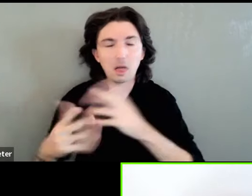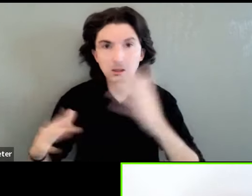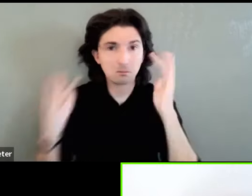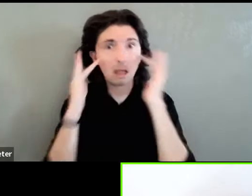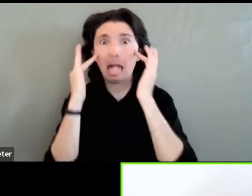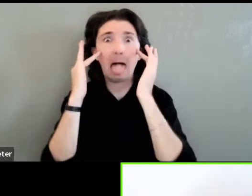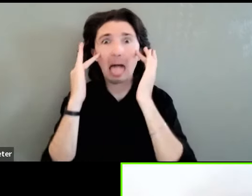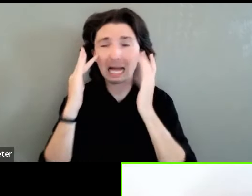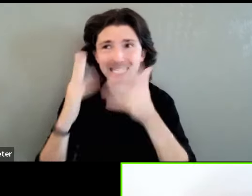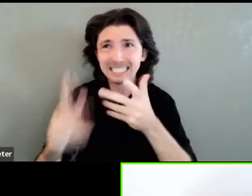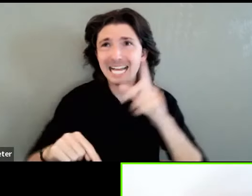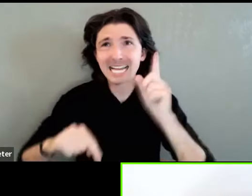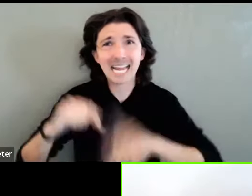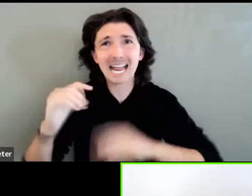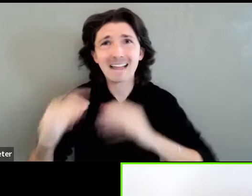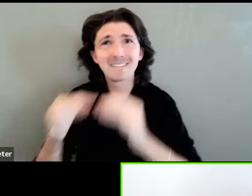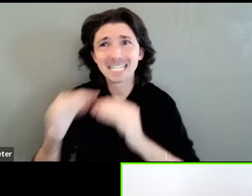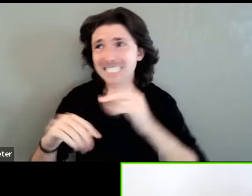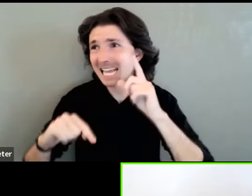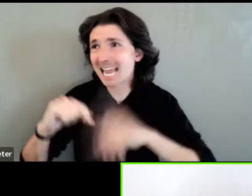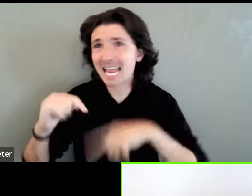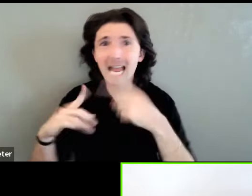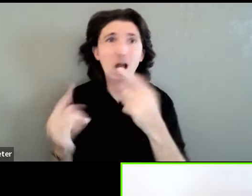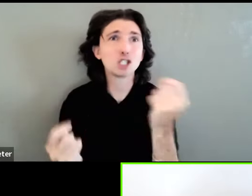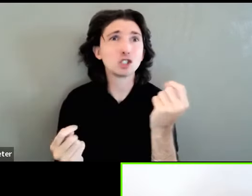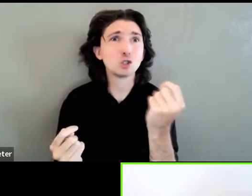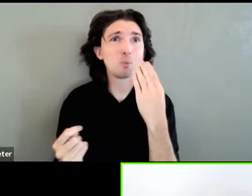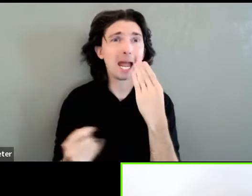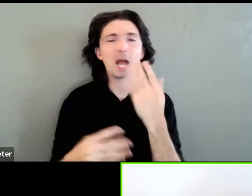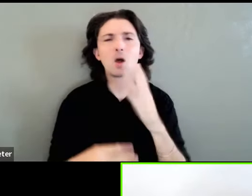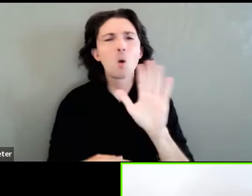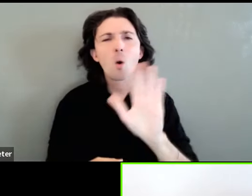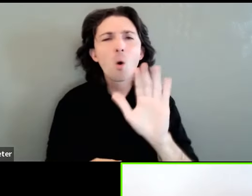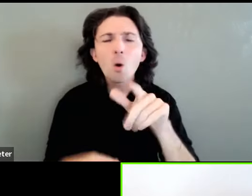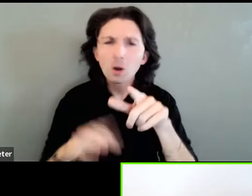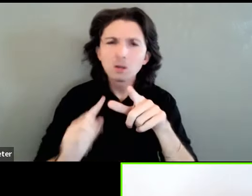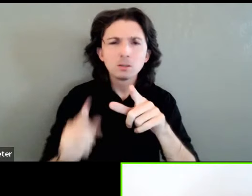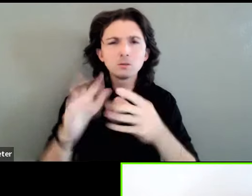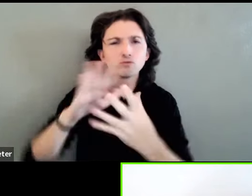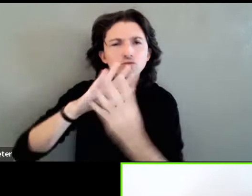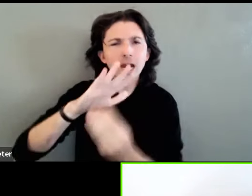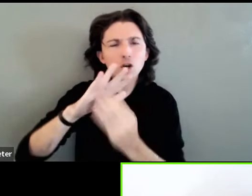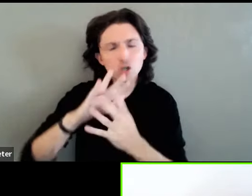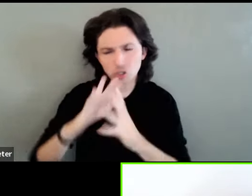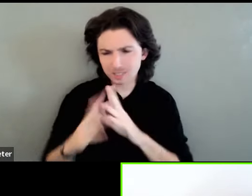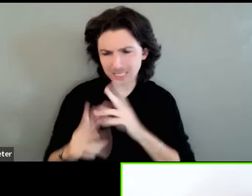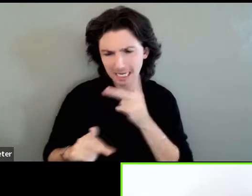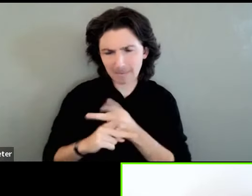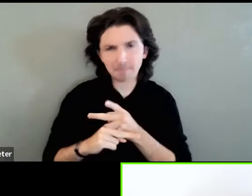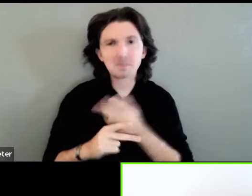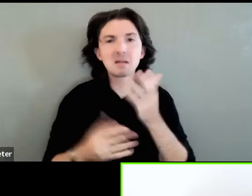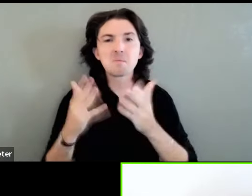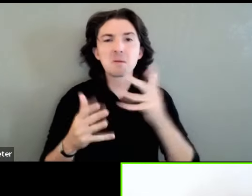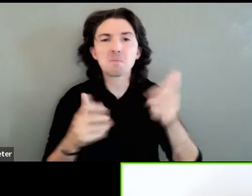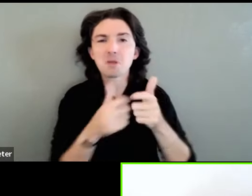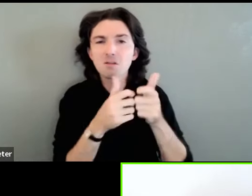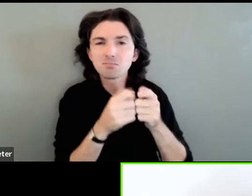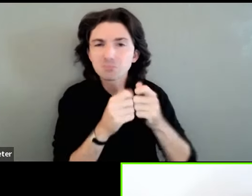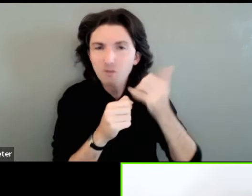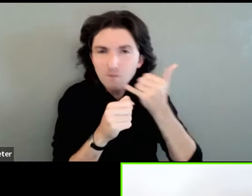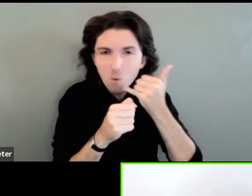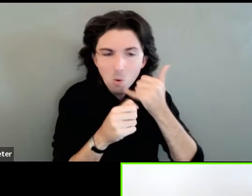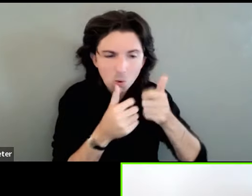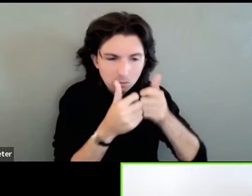can't get it corrected. Just keep good records for yourself. Some performers will take a note on their call sheet of when they took their breaks to keep track of